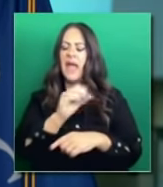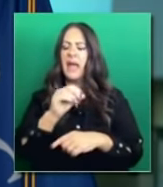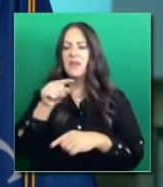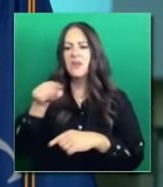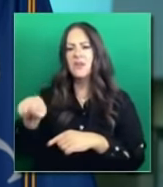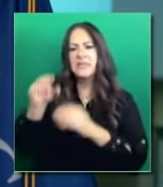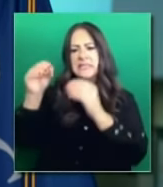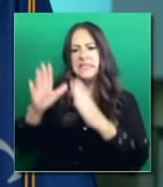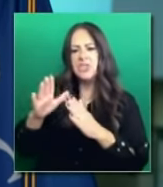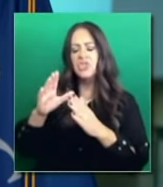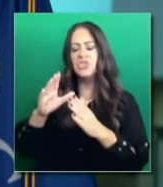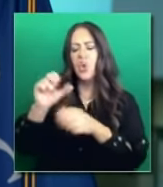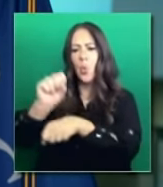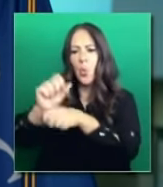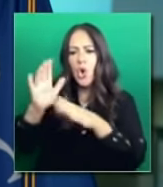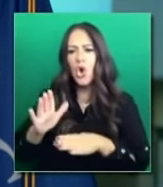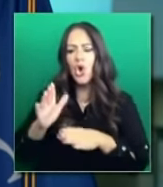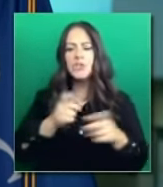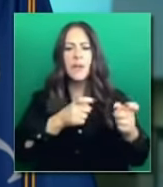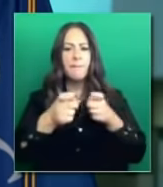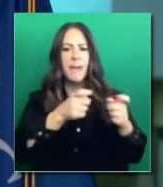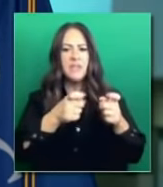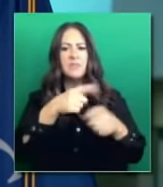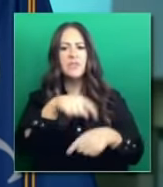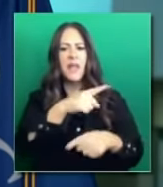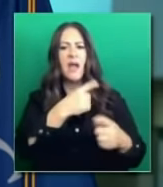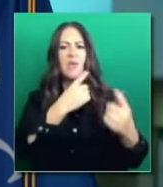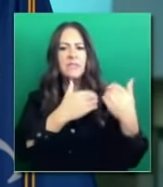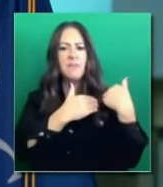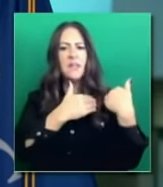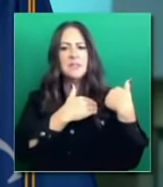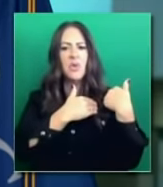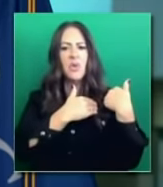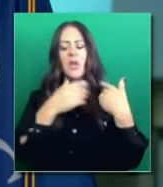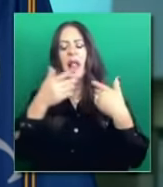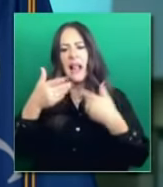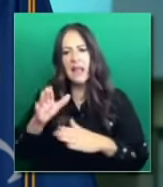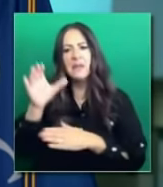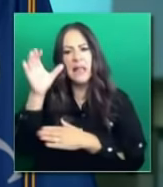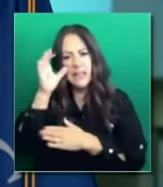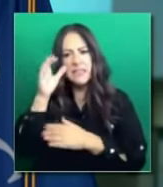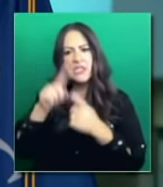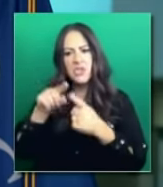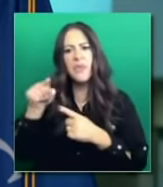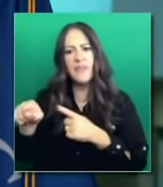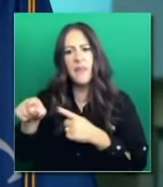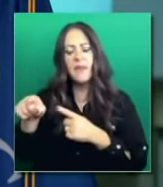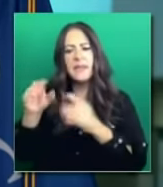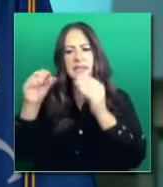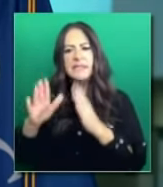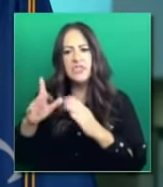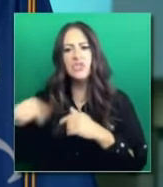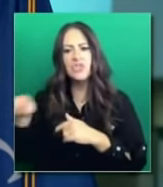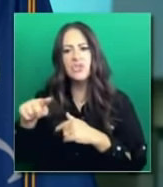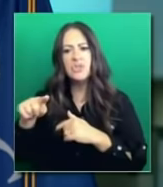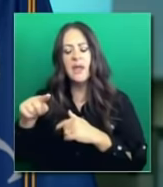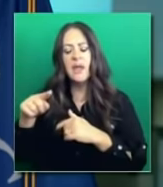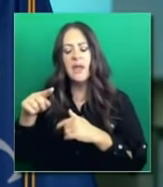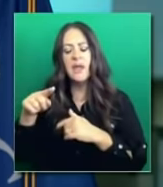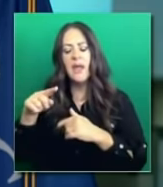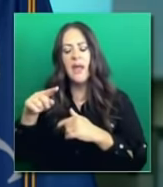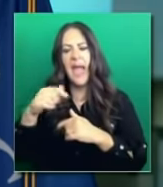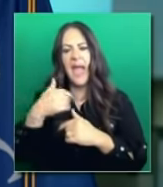management should have a responsibility, as well as an opportunity to learn and listen to that voice and have the collective wisdom and